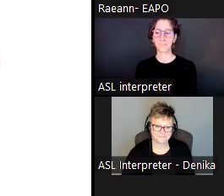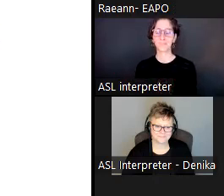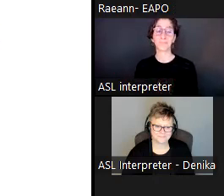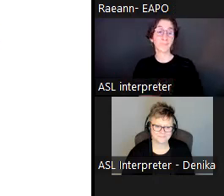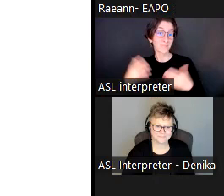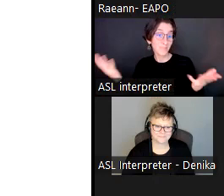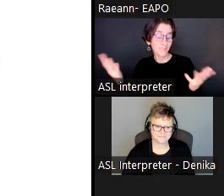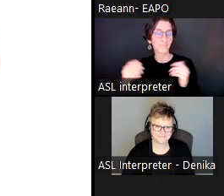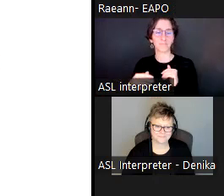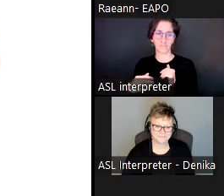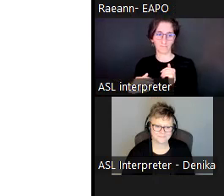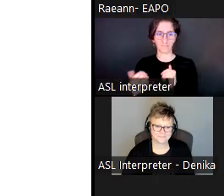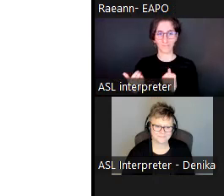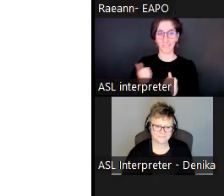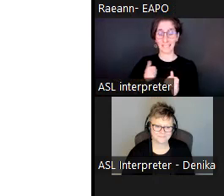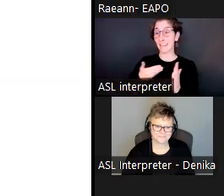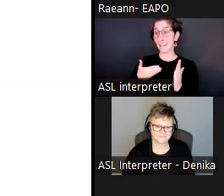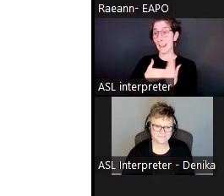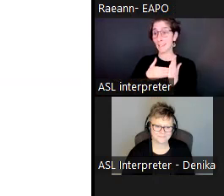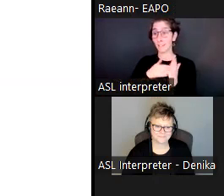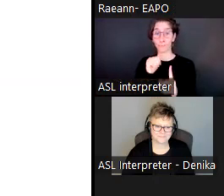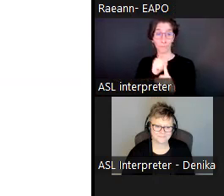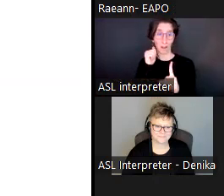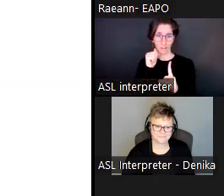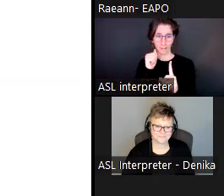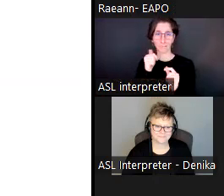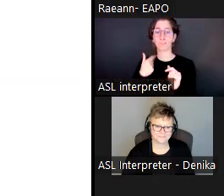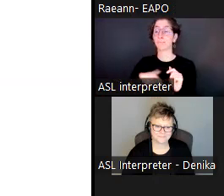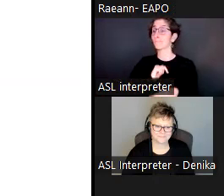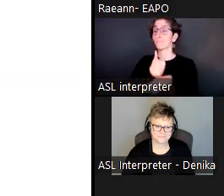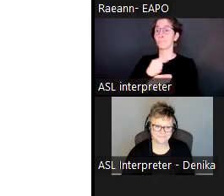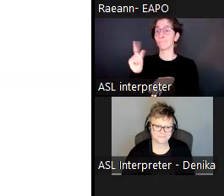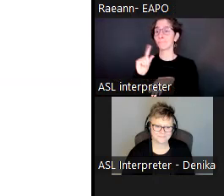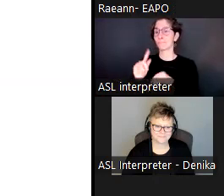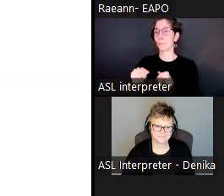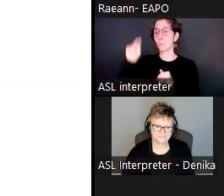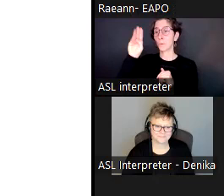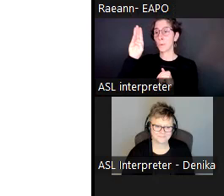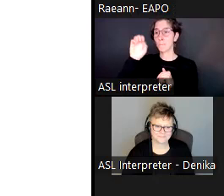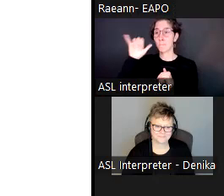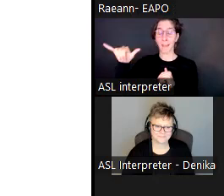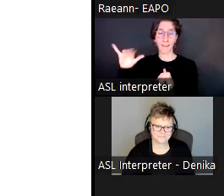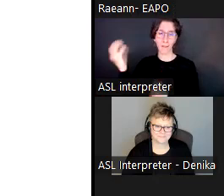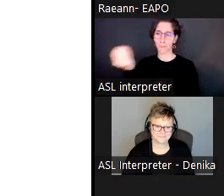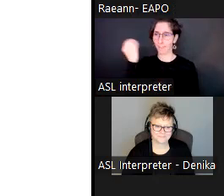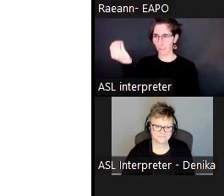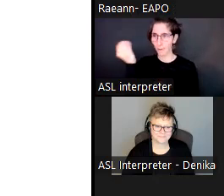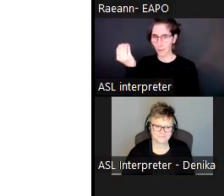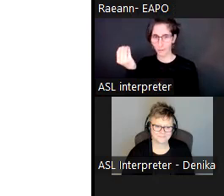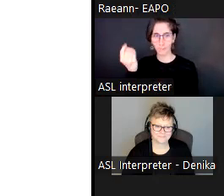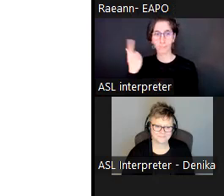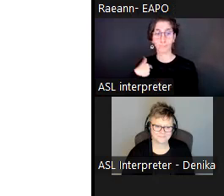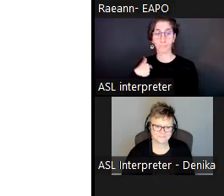So the Canadian Anti-Fraud, we are based out of North Bay, Ontario, and we are jointly